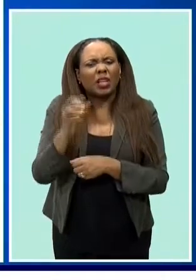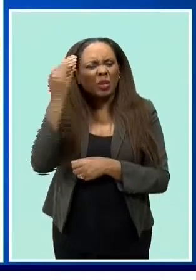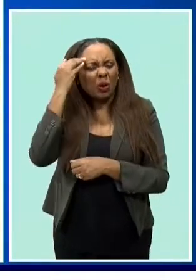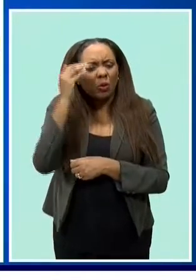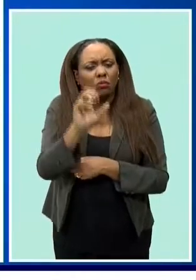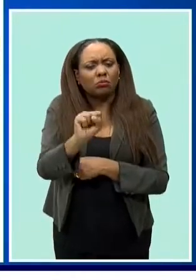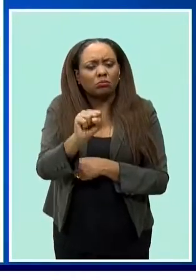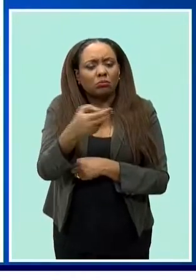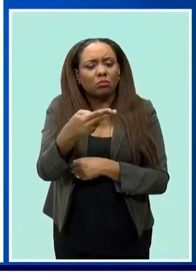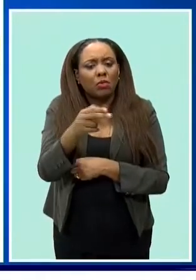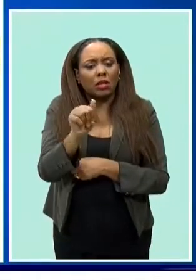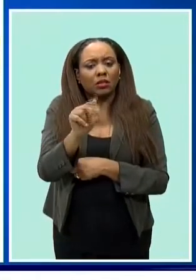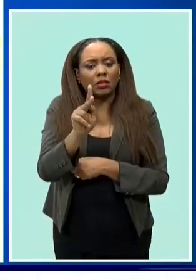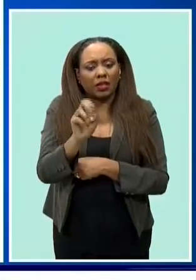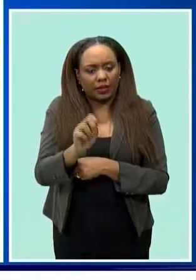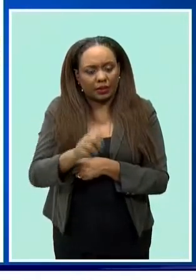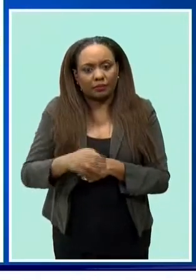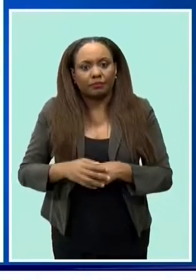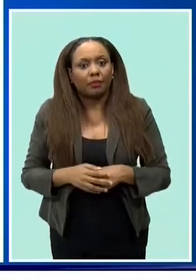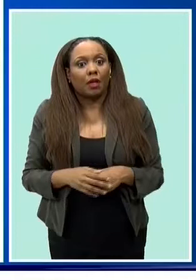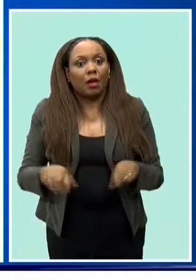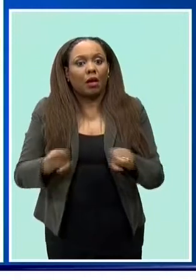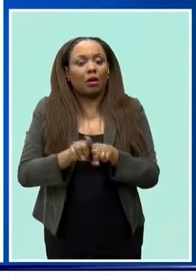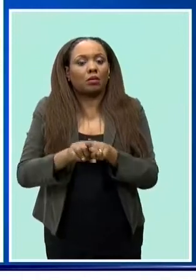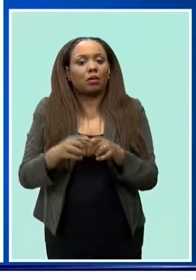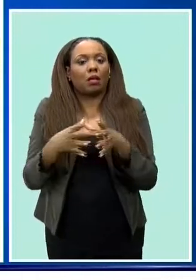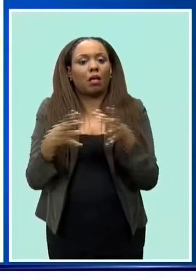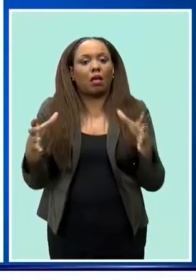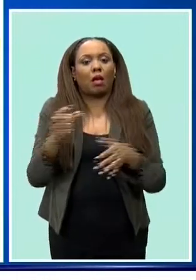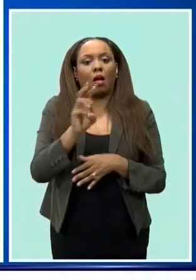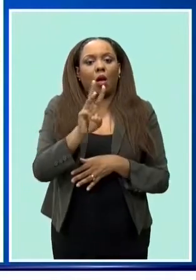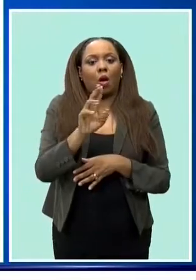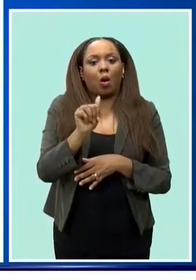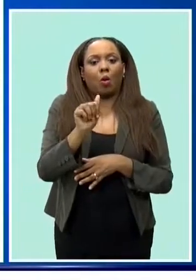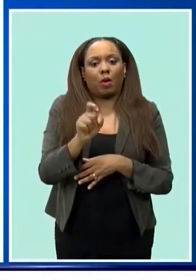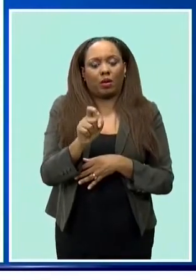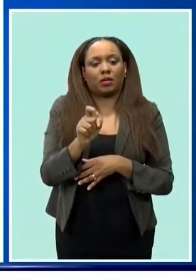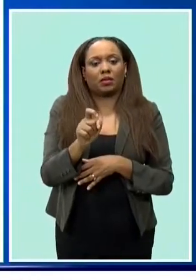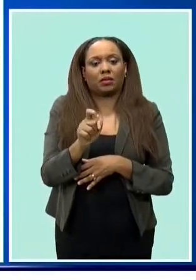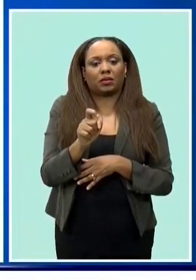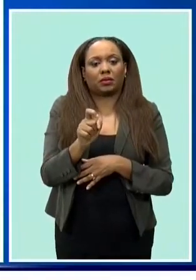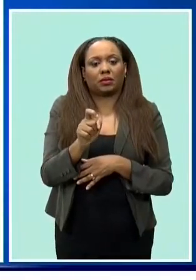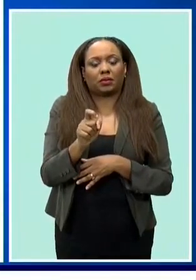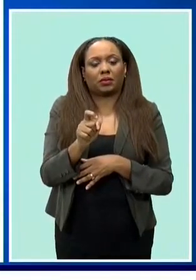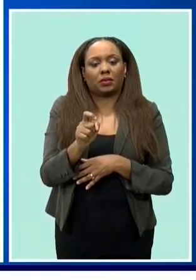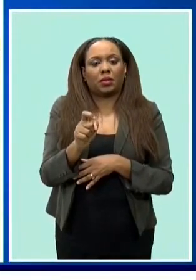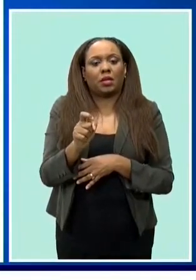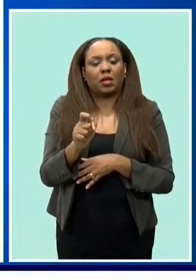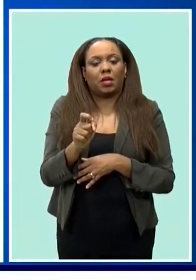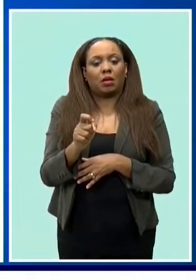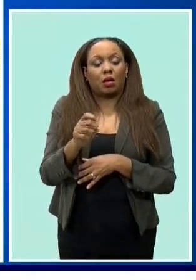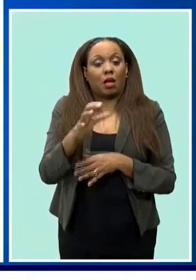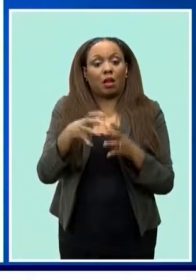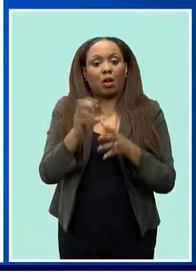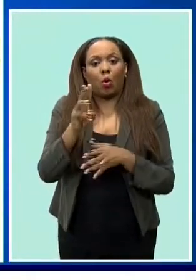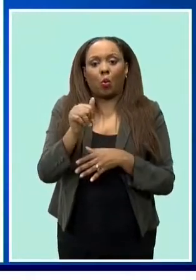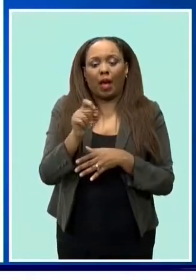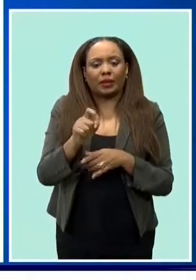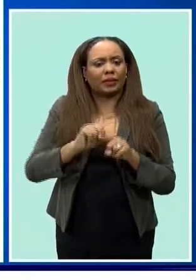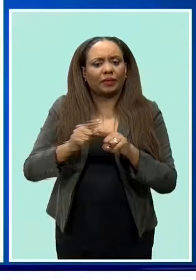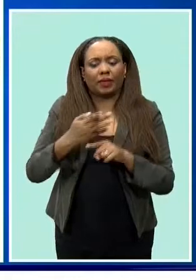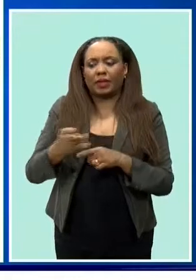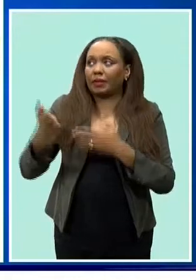anything else. In fact, all the wax that we use, even for beekeeping as starter foundation, is imported. So this is